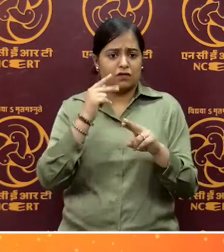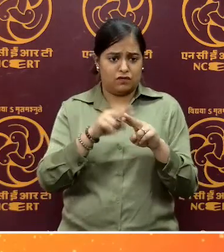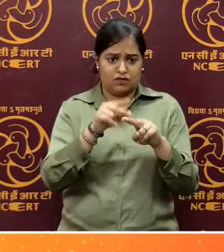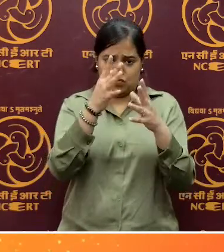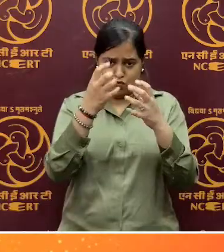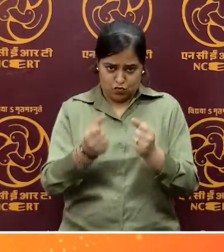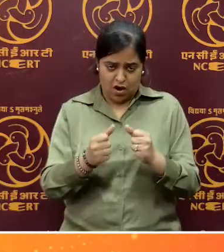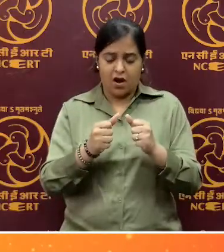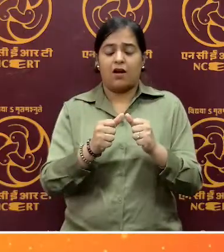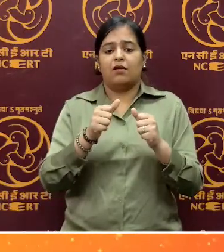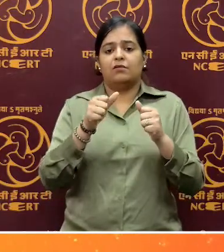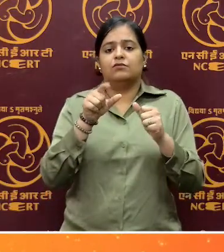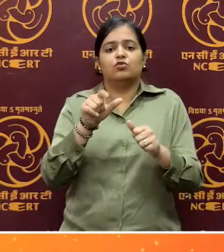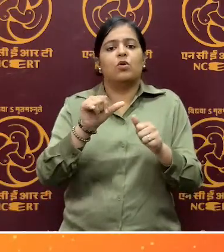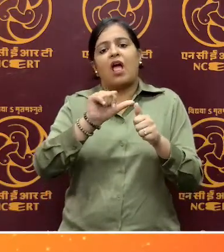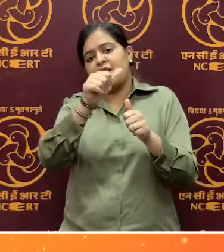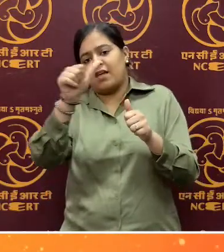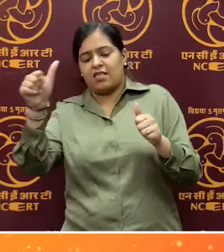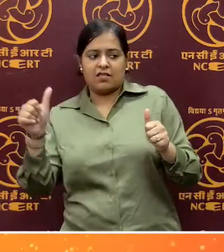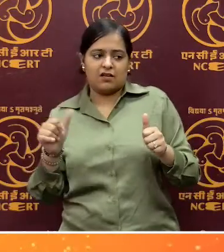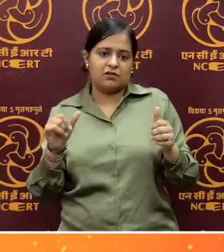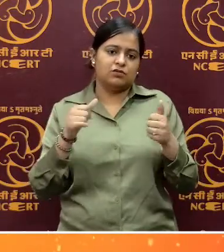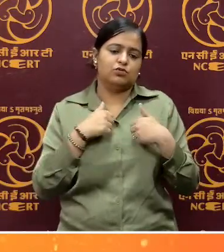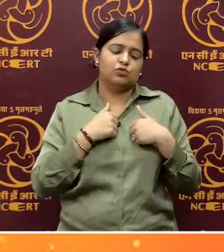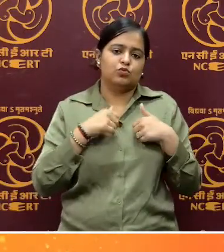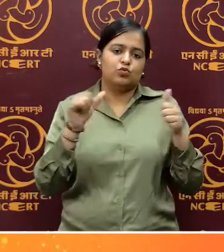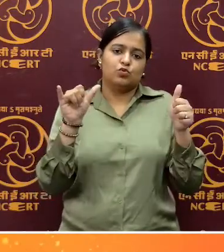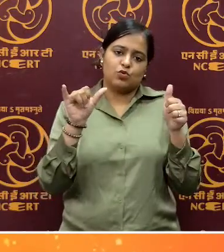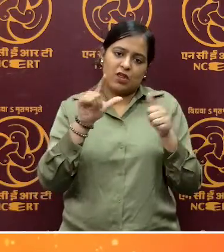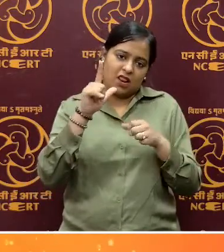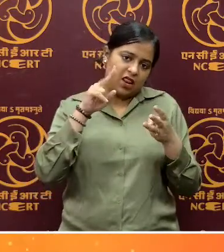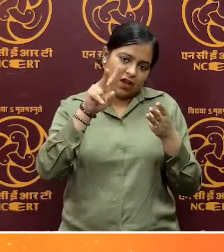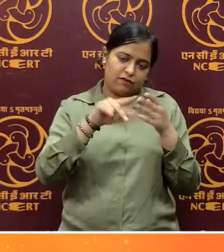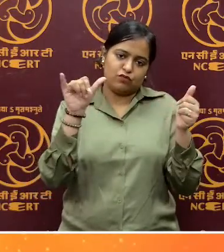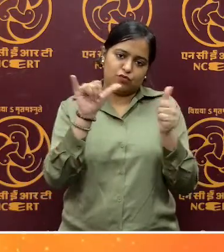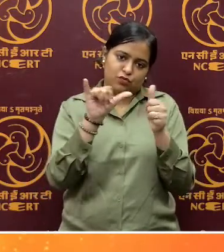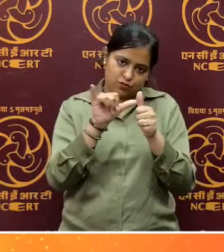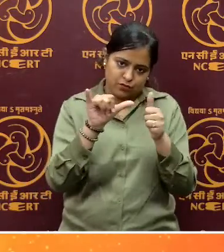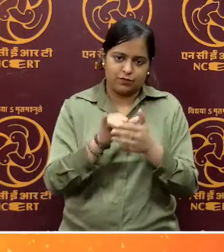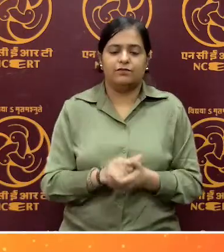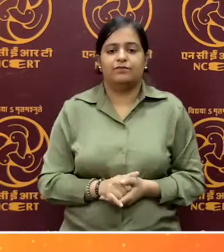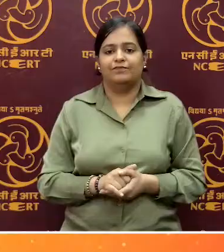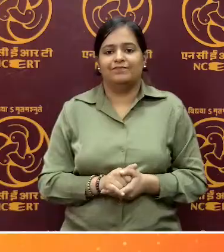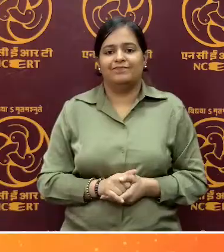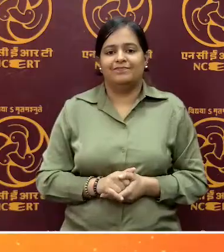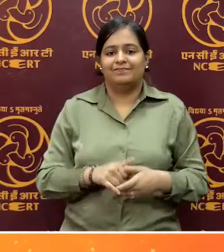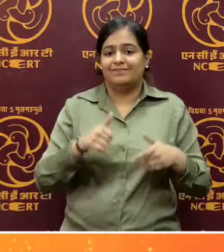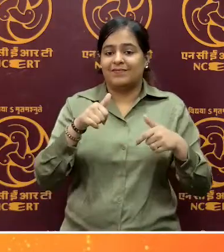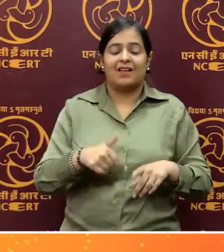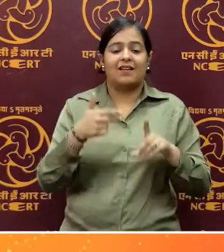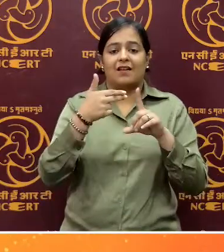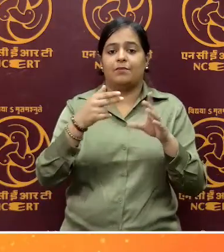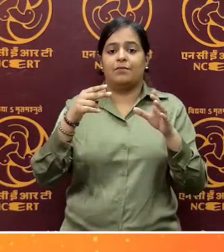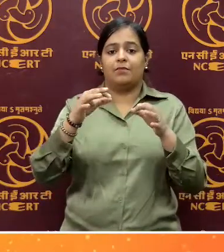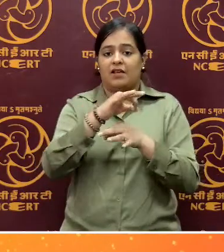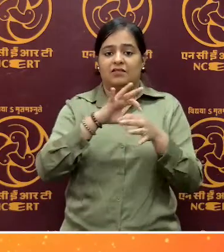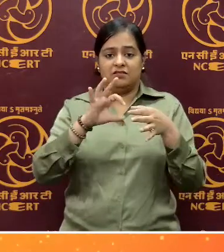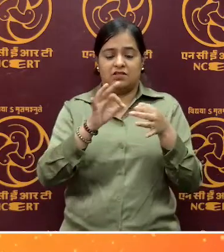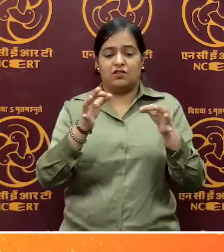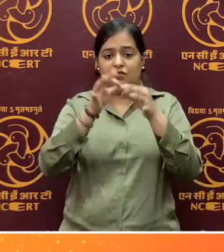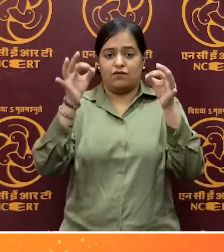to us through other mediums, we are also streaming live on our YouTube channel, which goes by the name NCERT